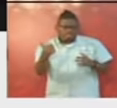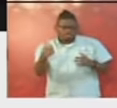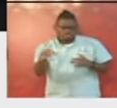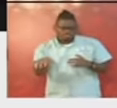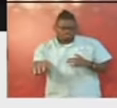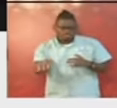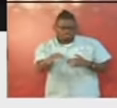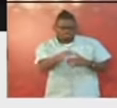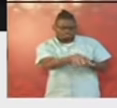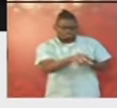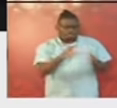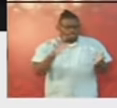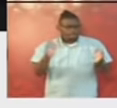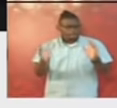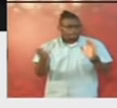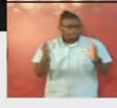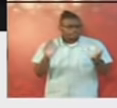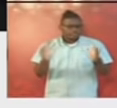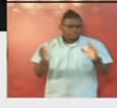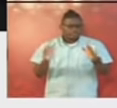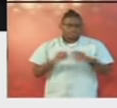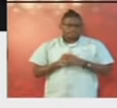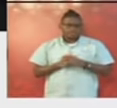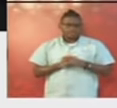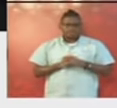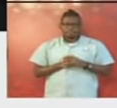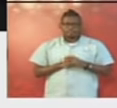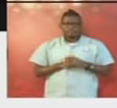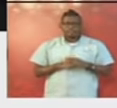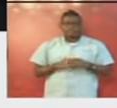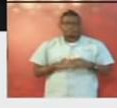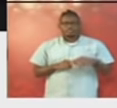upper northwest of the country, as opposed to